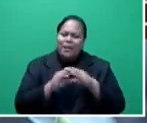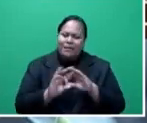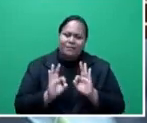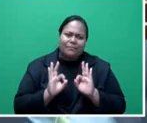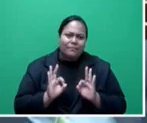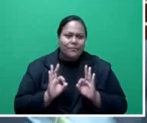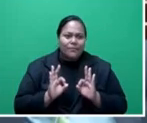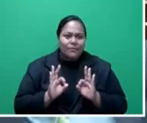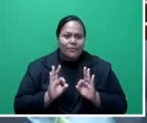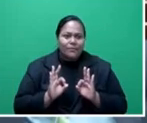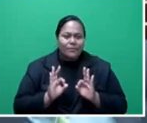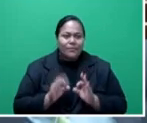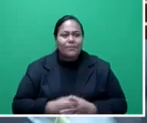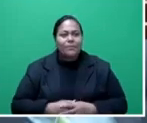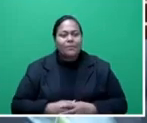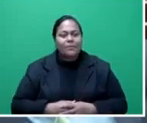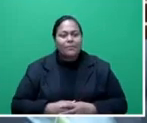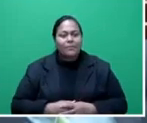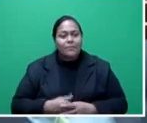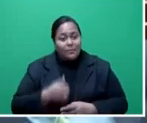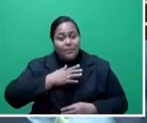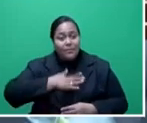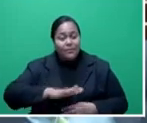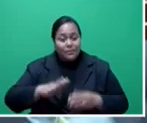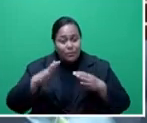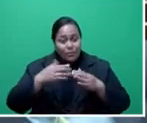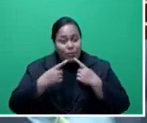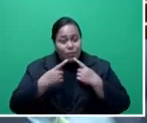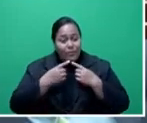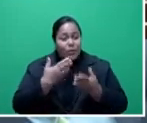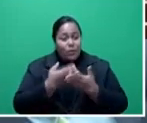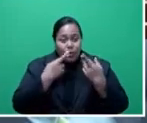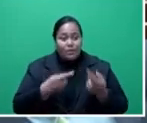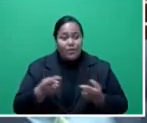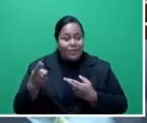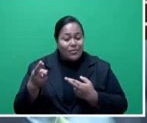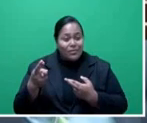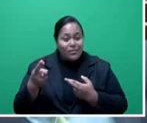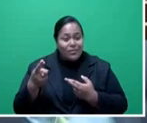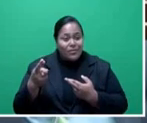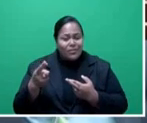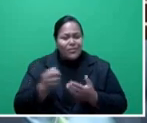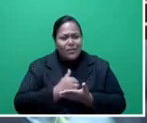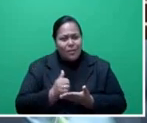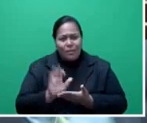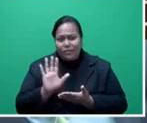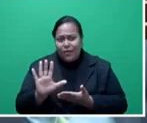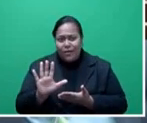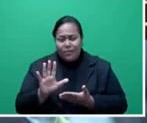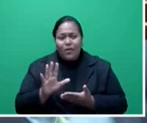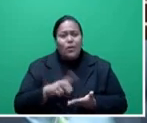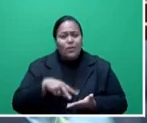sir. Mr. Speaker, sir, I wanted to comment also on specifically on a recommendation That's recommendation 5 on the Standing Committee's